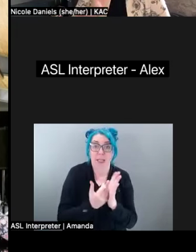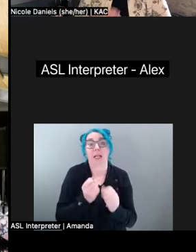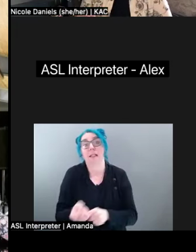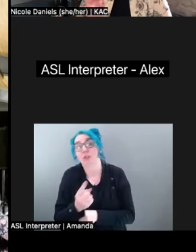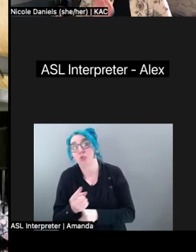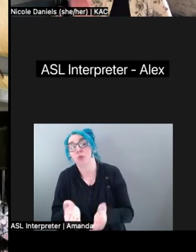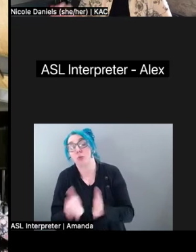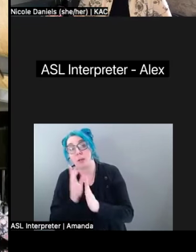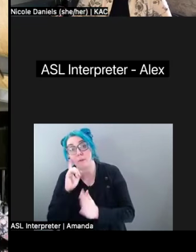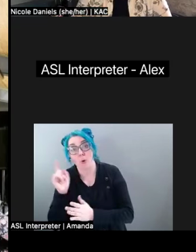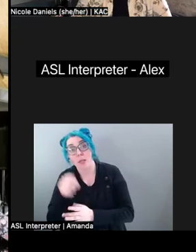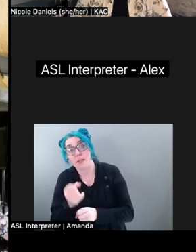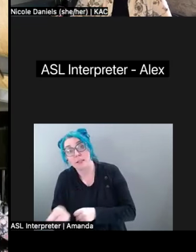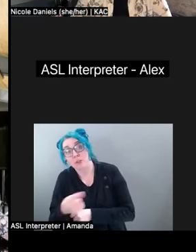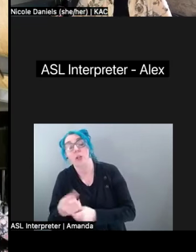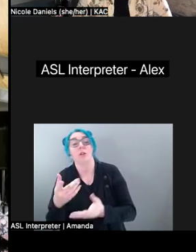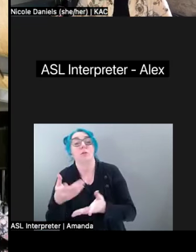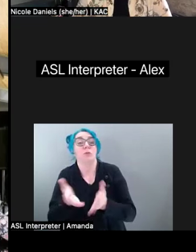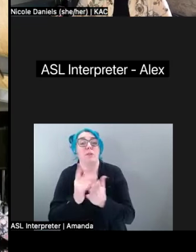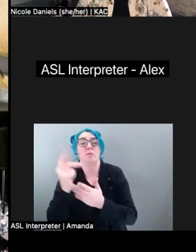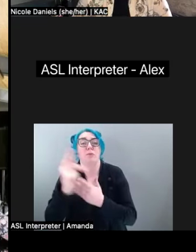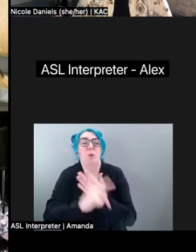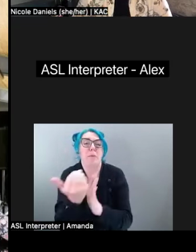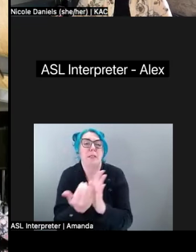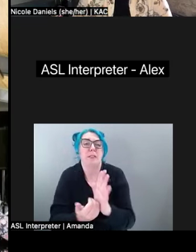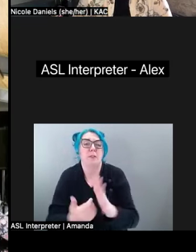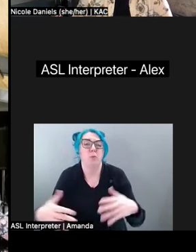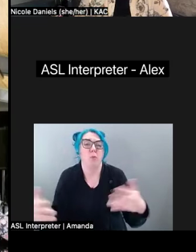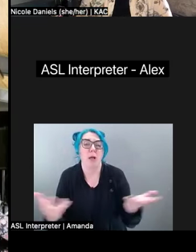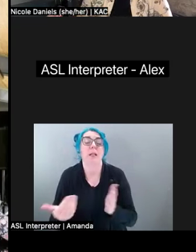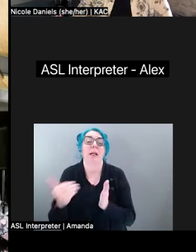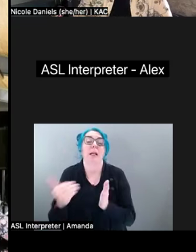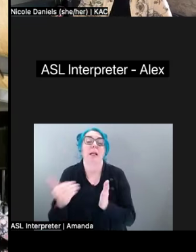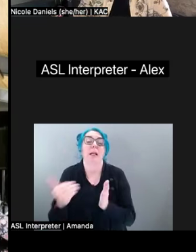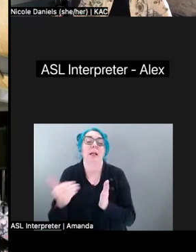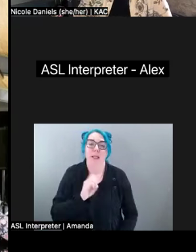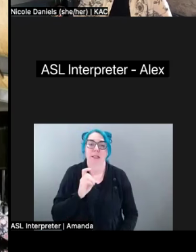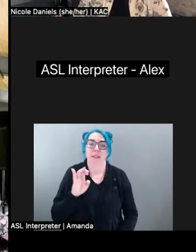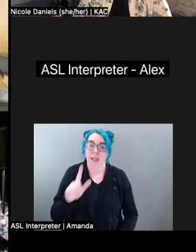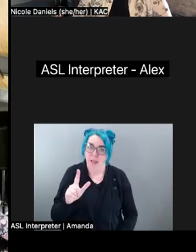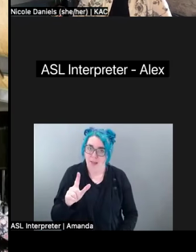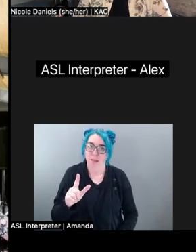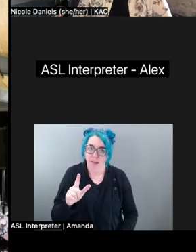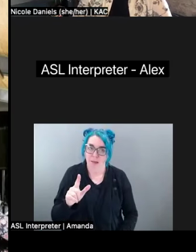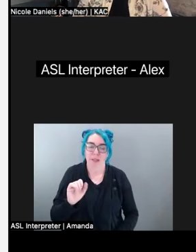and then submitting it as an Excel file. And you can utilize the tabs to navigate between the two.